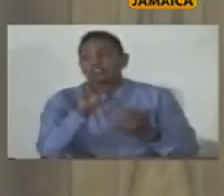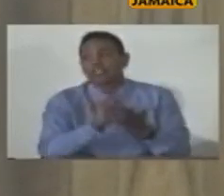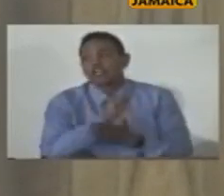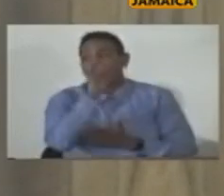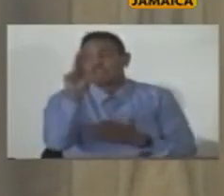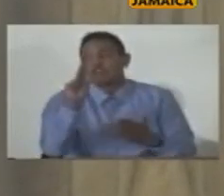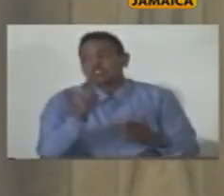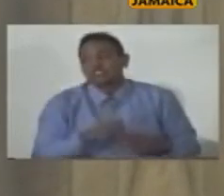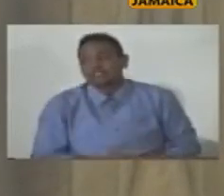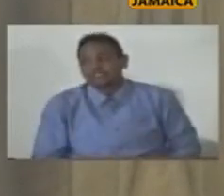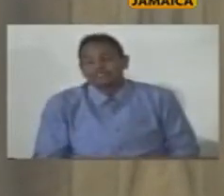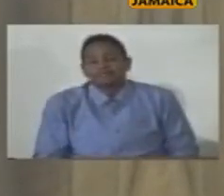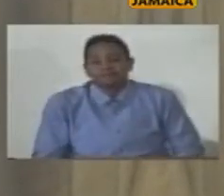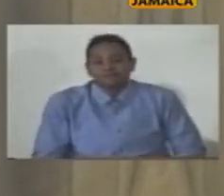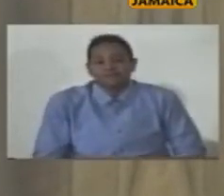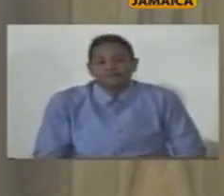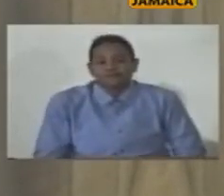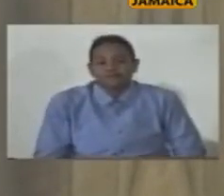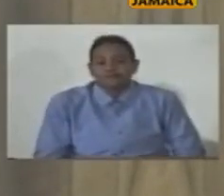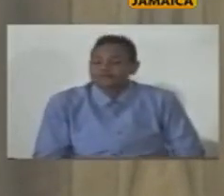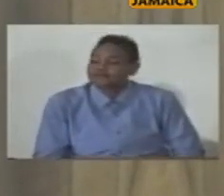year.